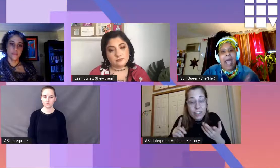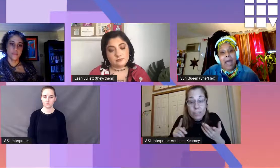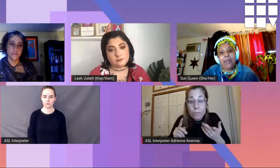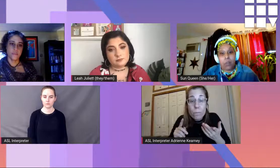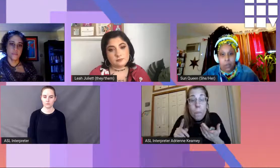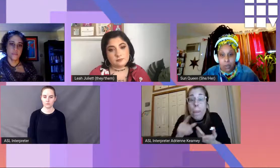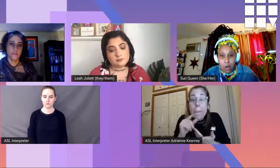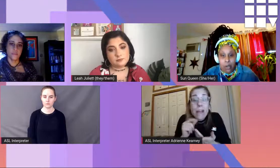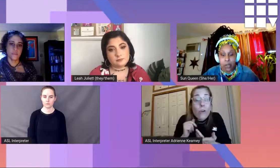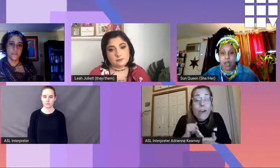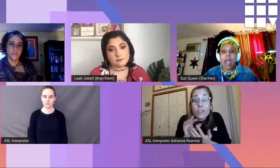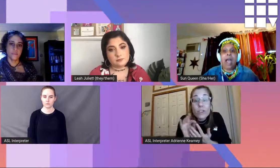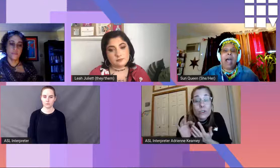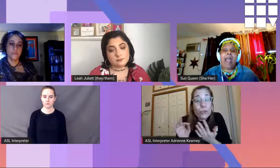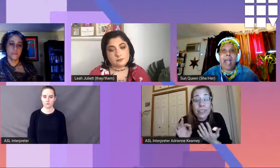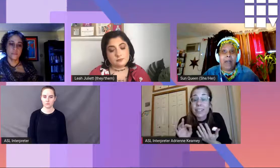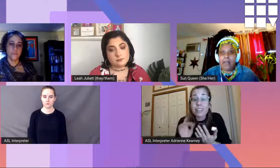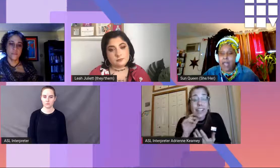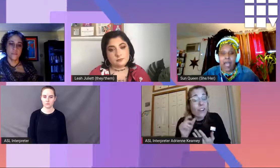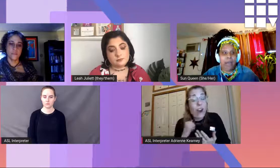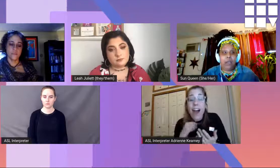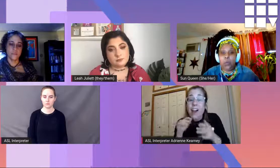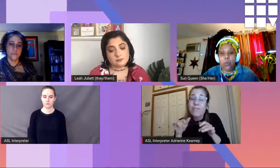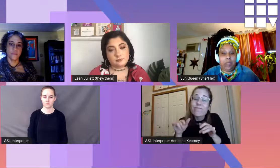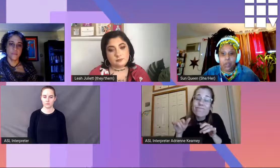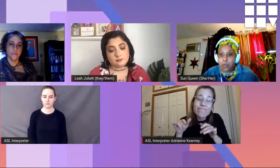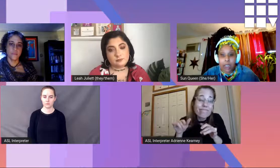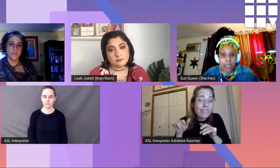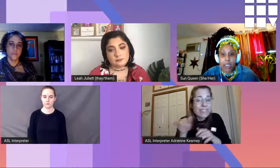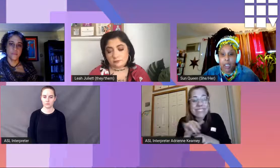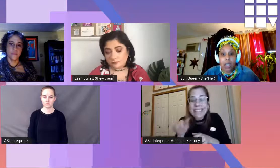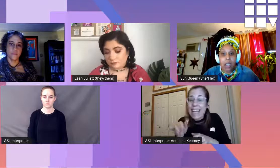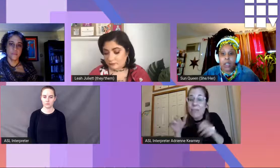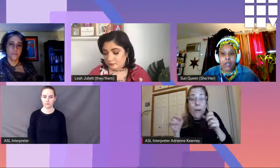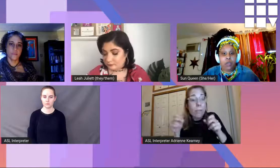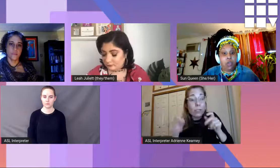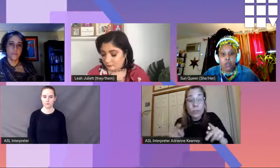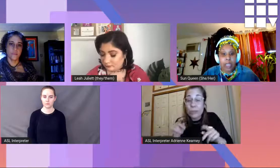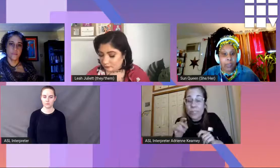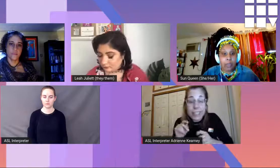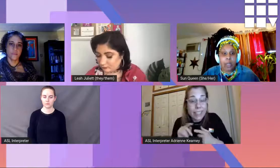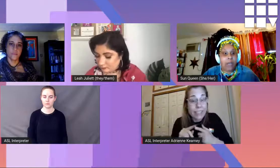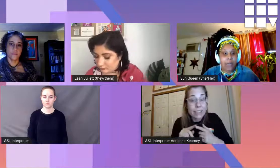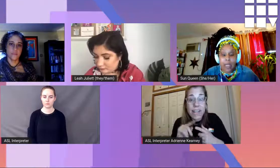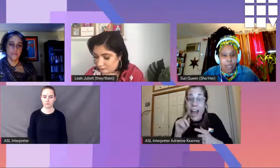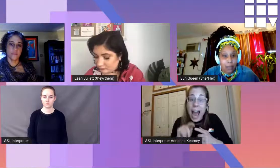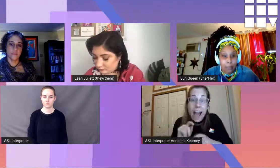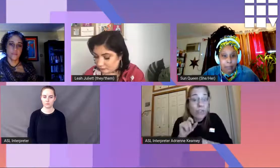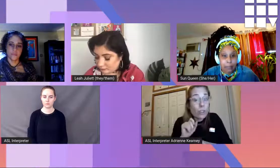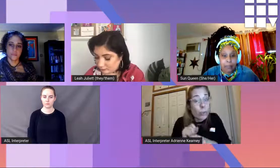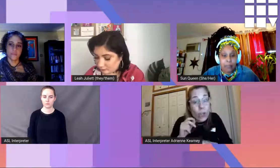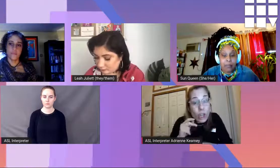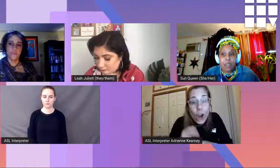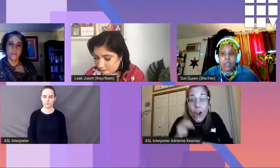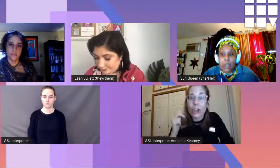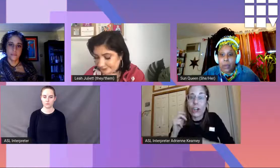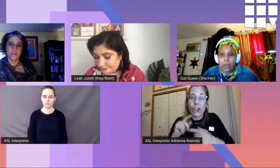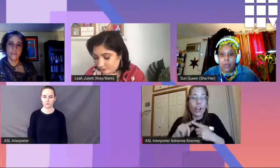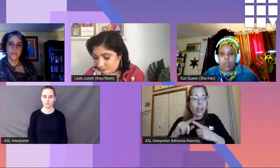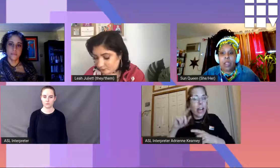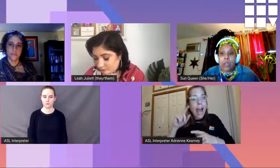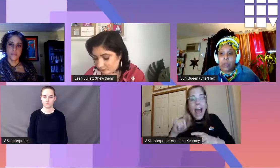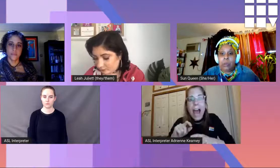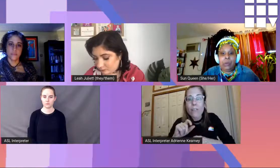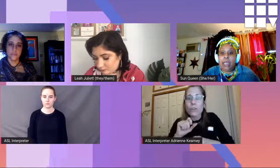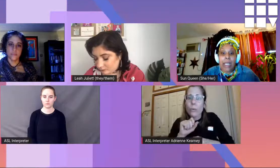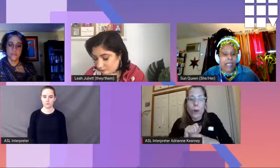I have to work harder. I have to have 2 and 3, streams of income.